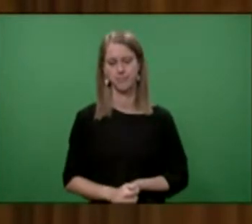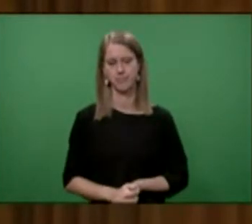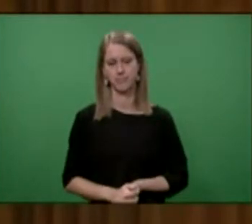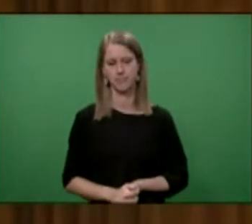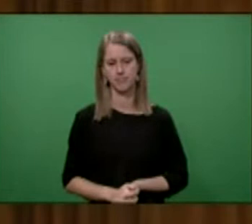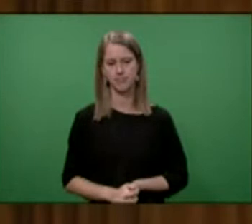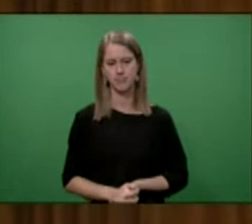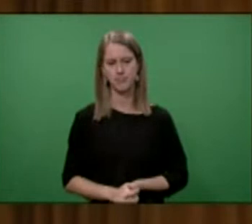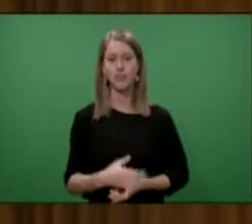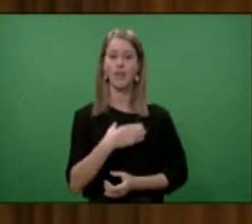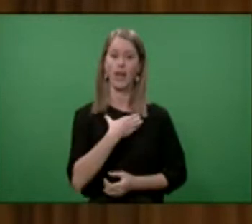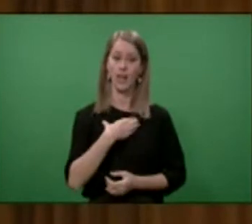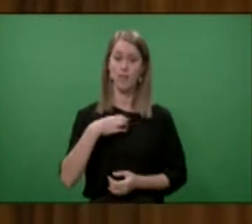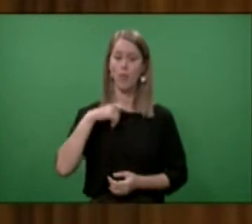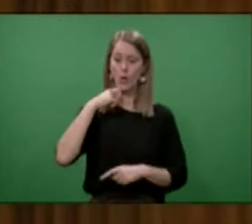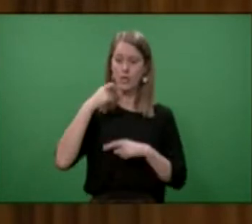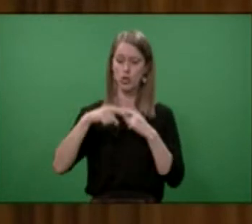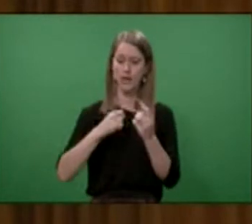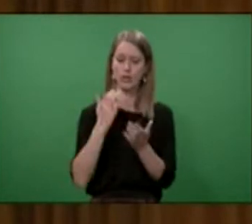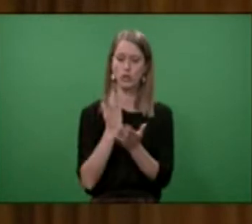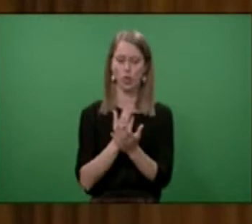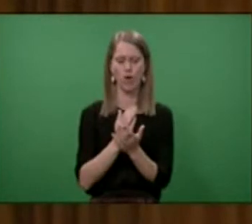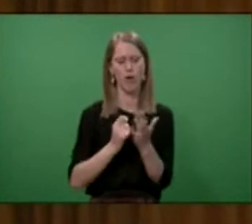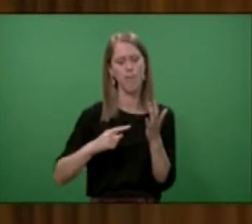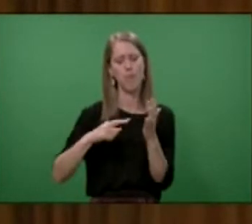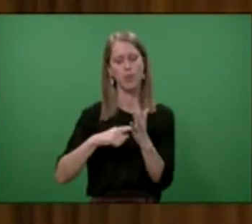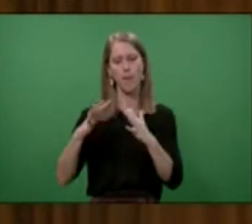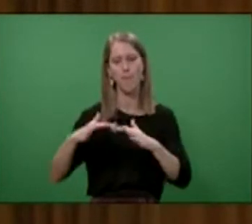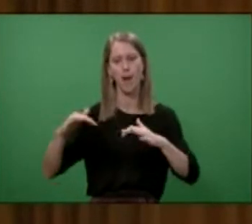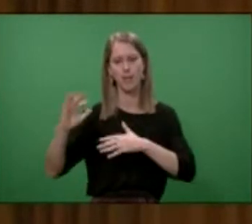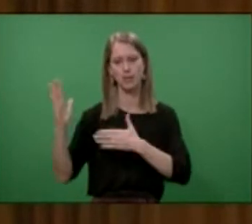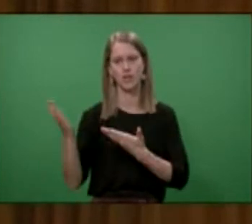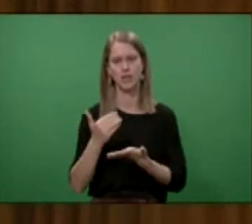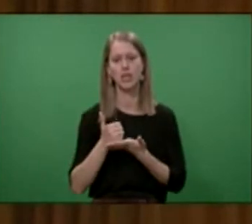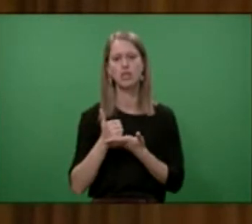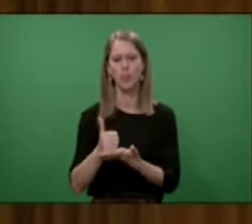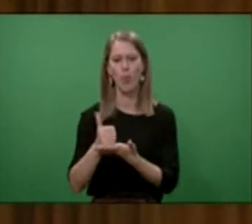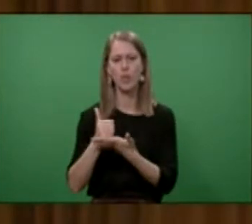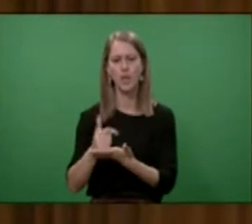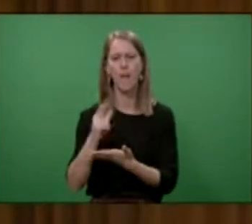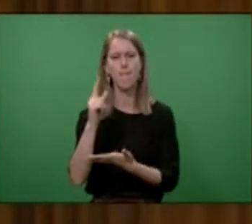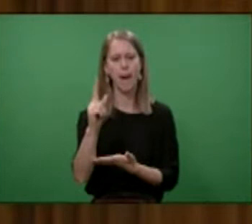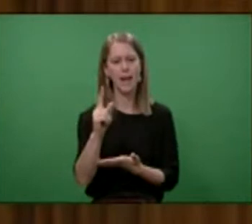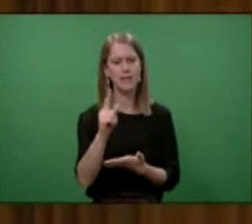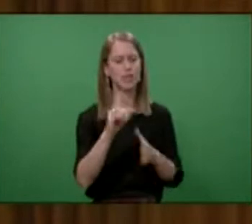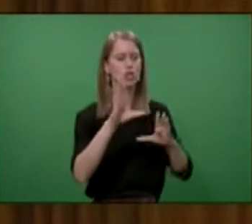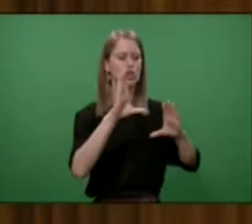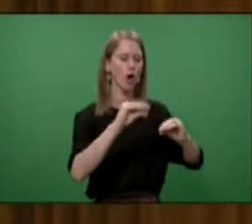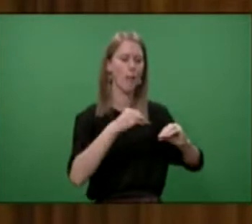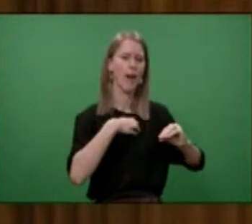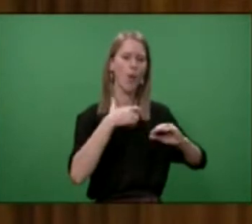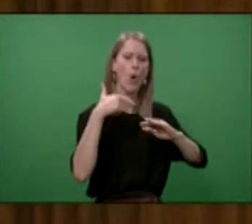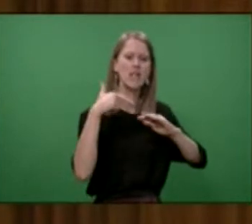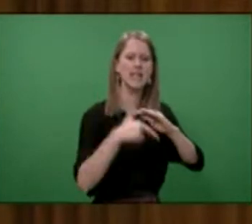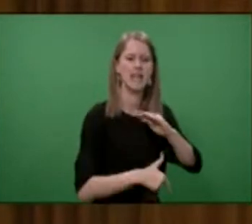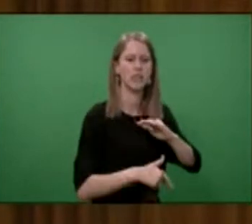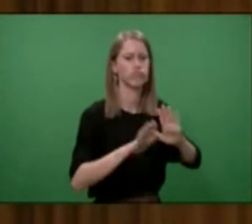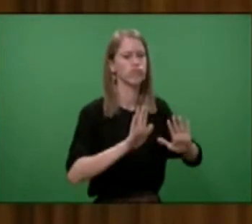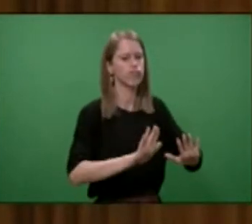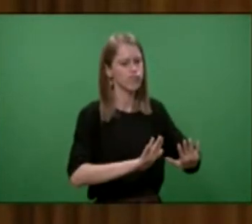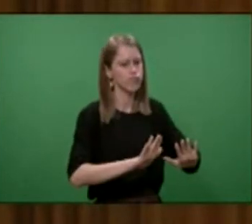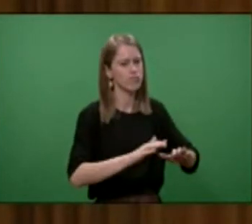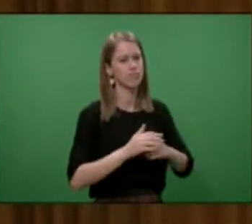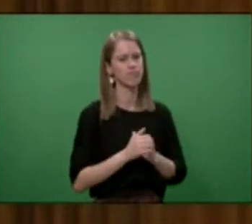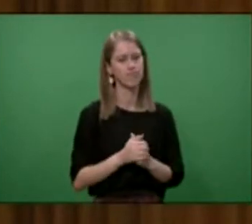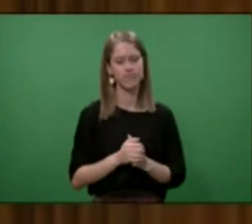The government will continue to ensure vital public services are supported while keeping a lid on debt. Investments to